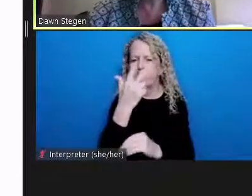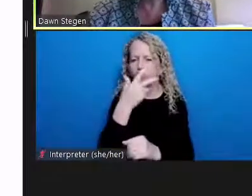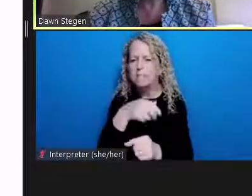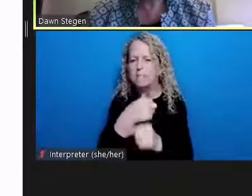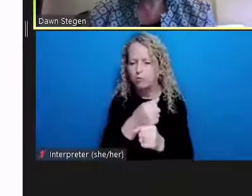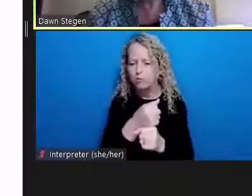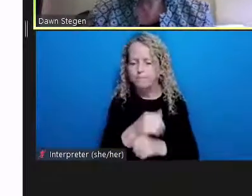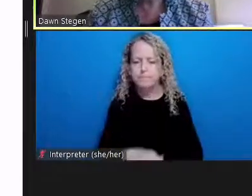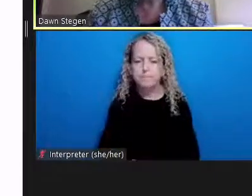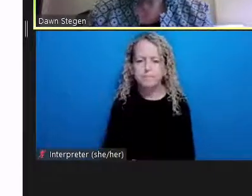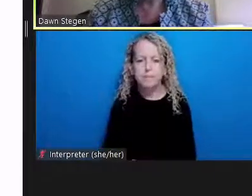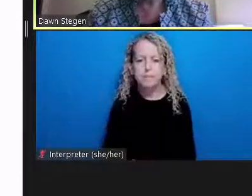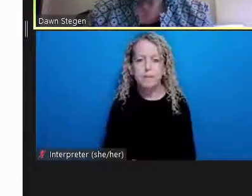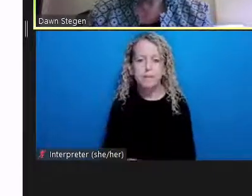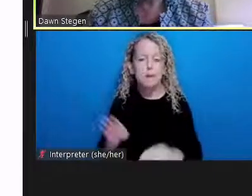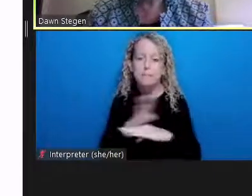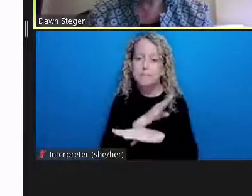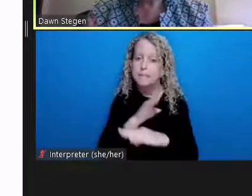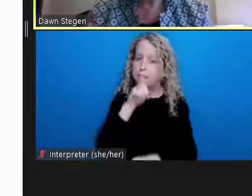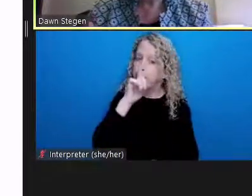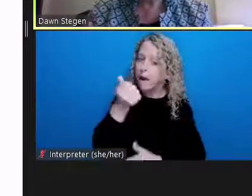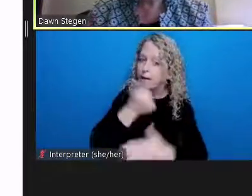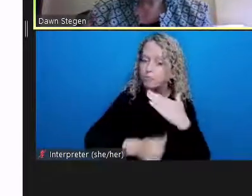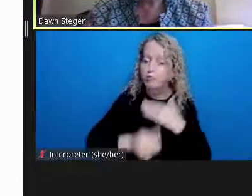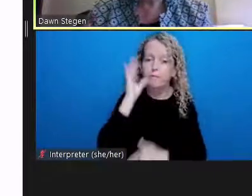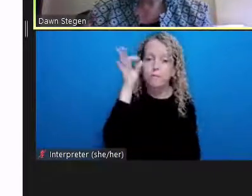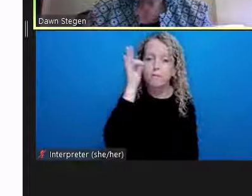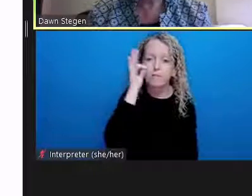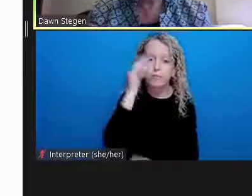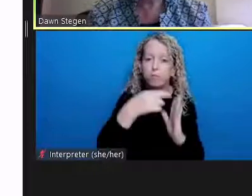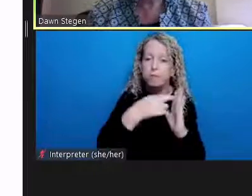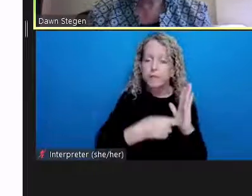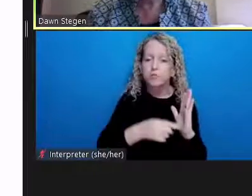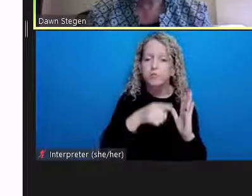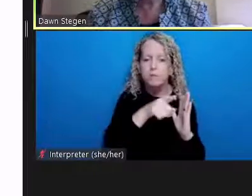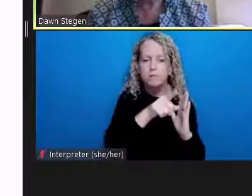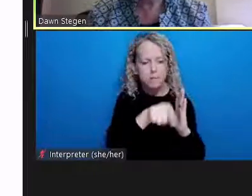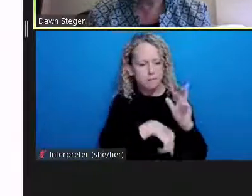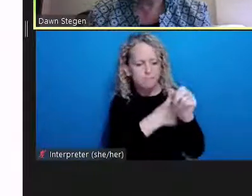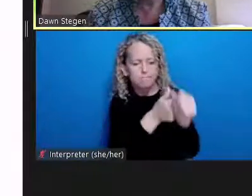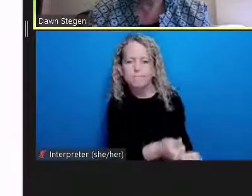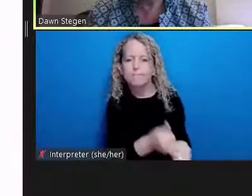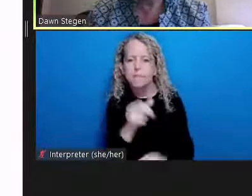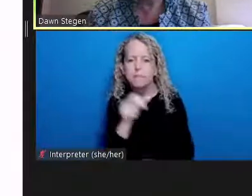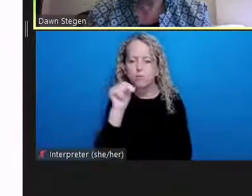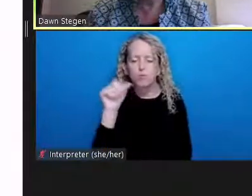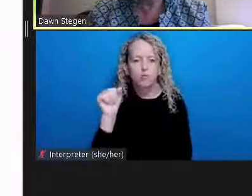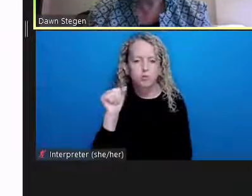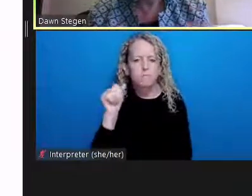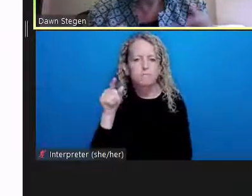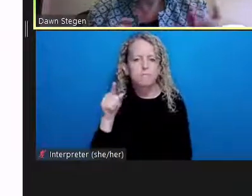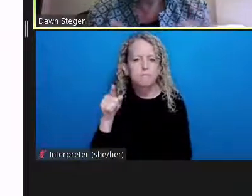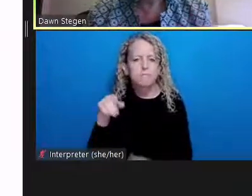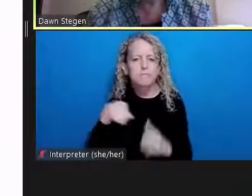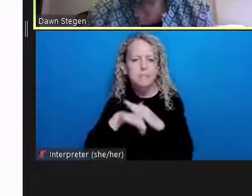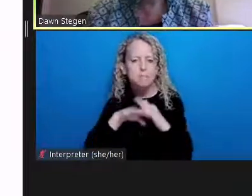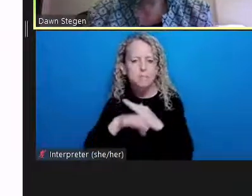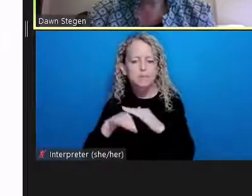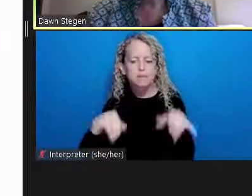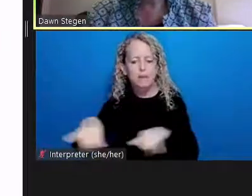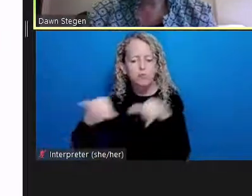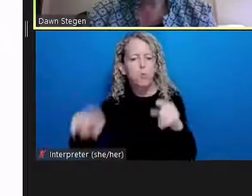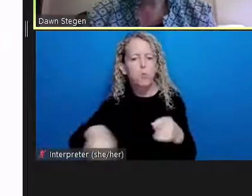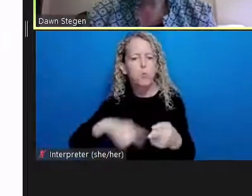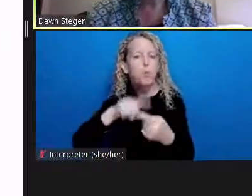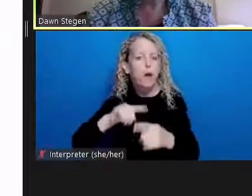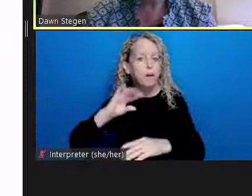Businesses not under federal regulations will be required to comply with the Nova Scotia accessibility standards when enacted. So let's just take a